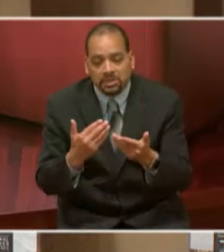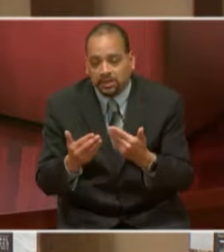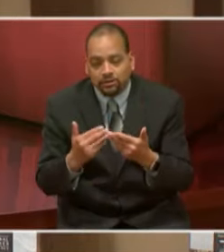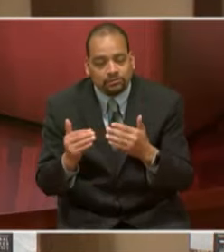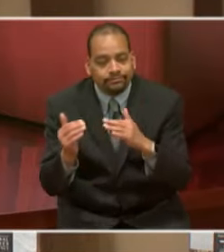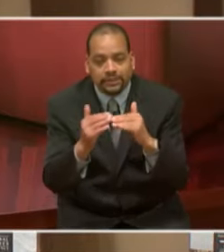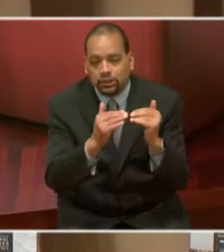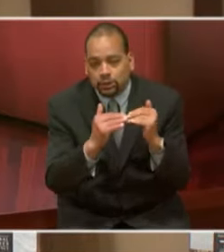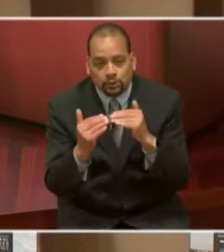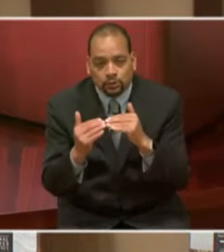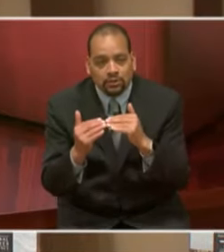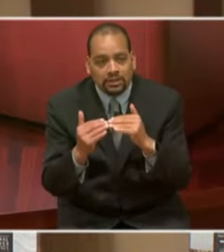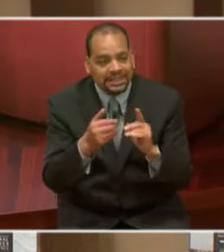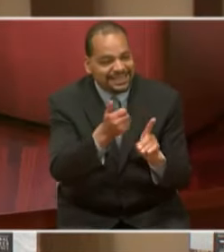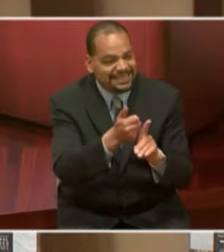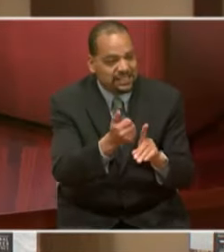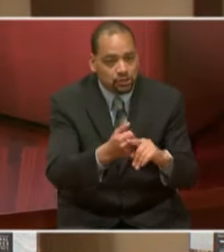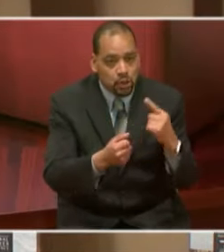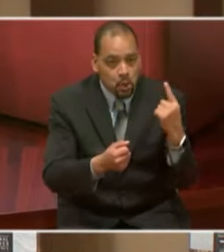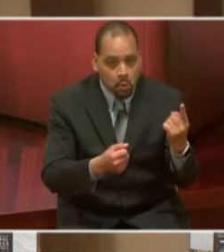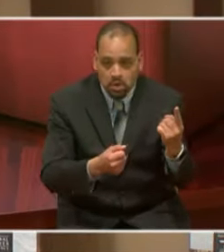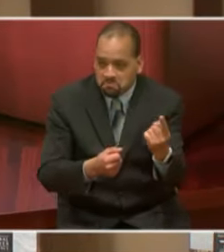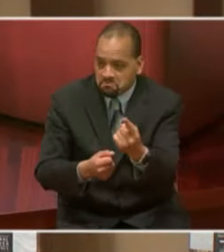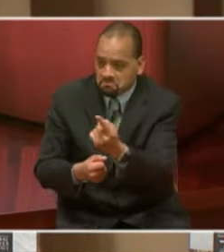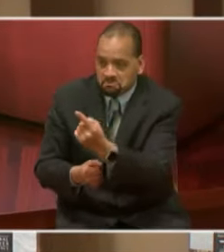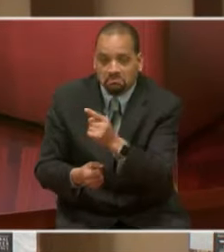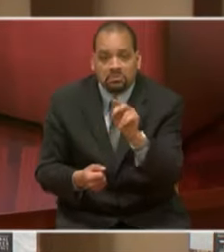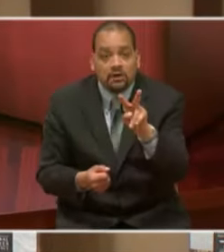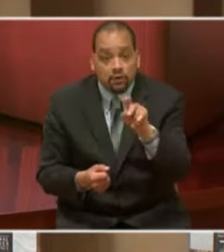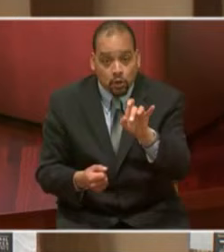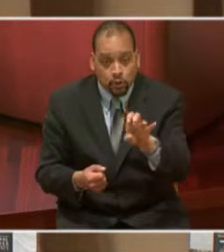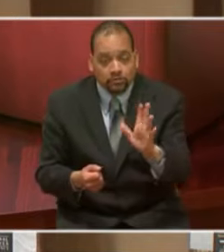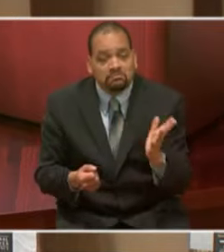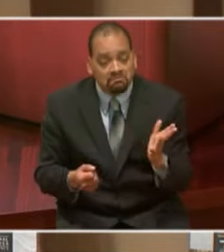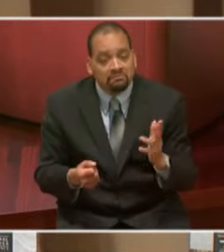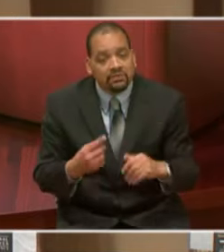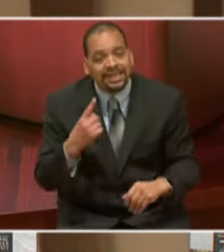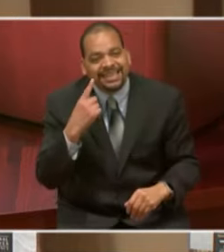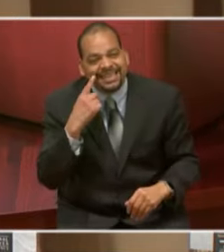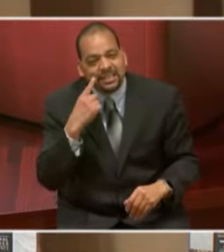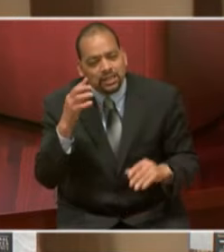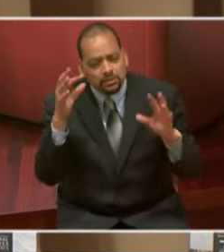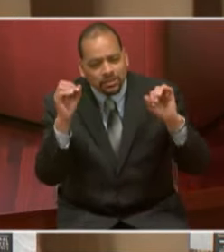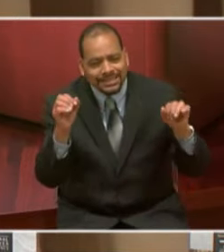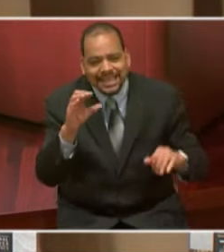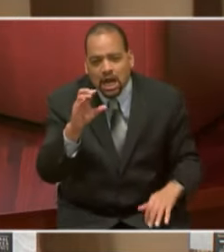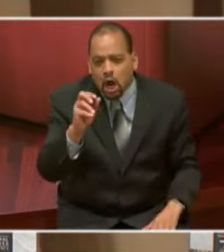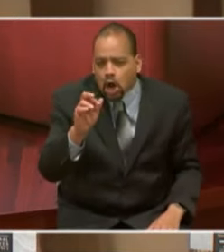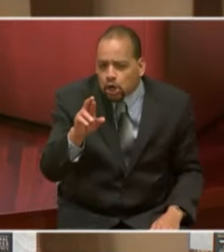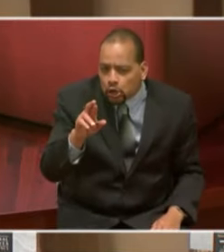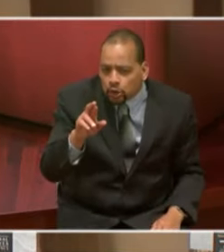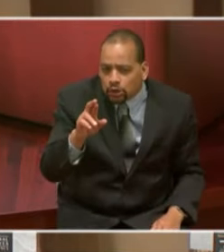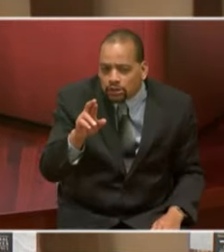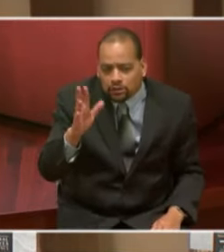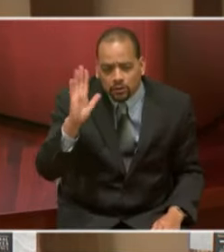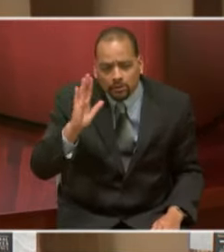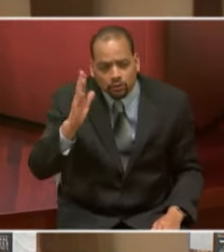of life, that the way of nonviolence was of no fear. Could you speak about, in those